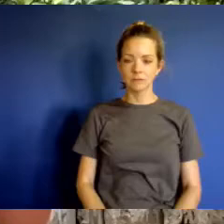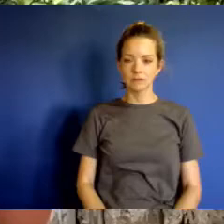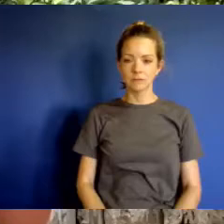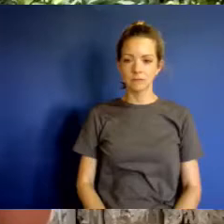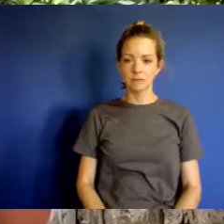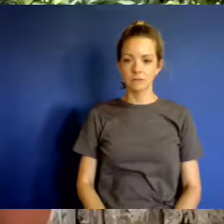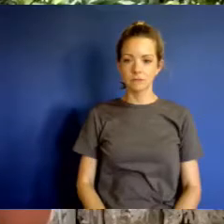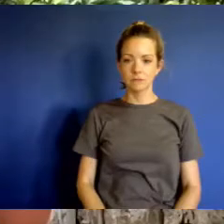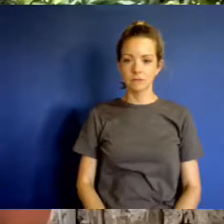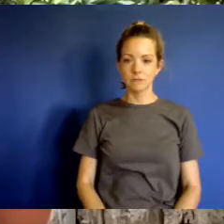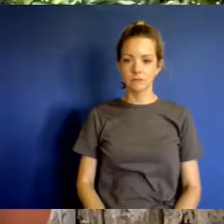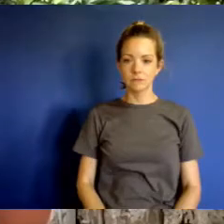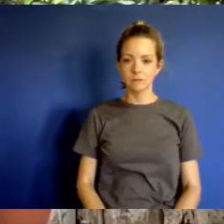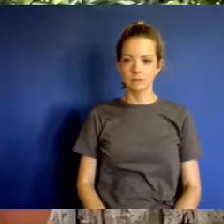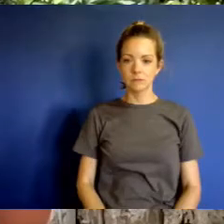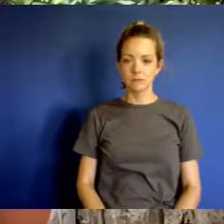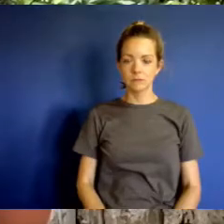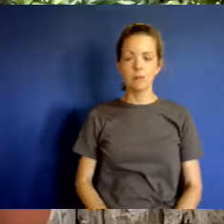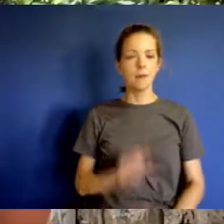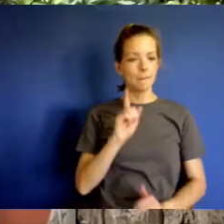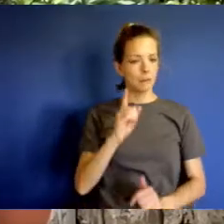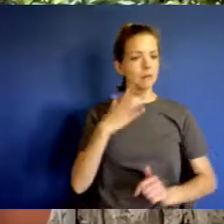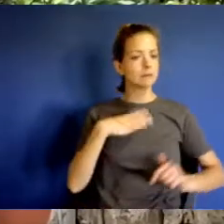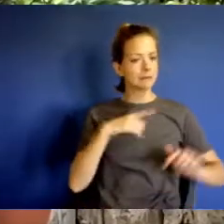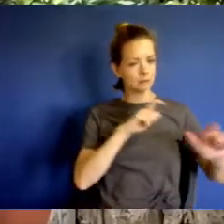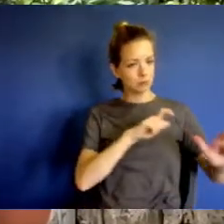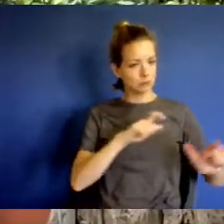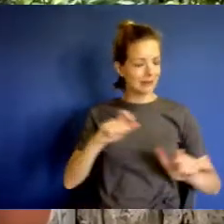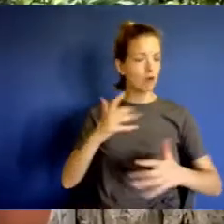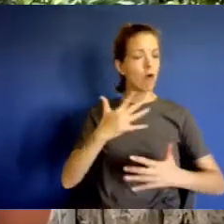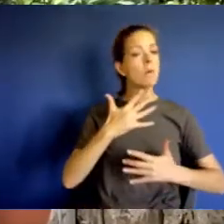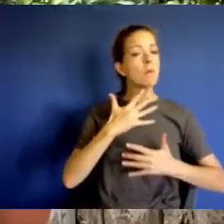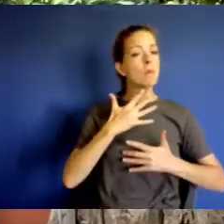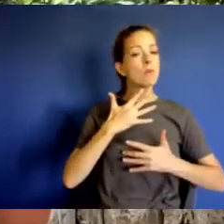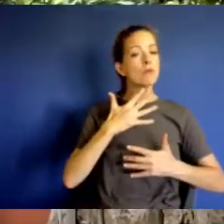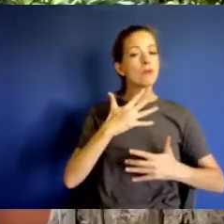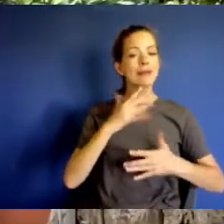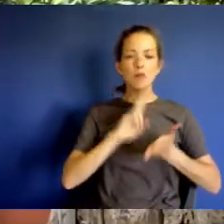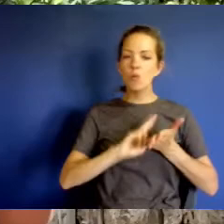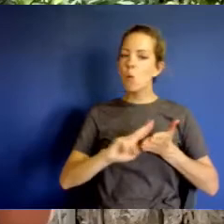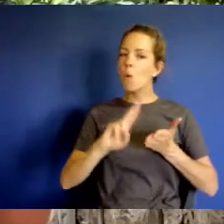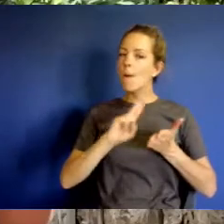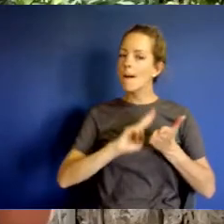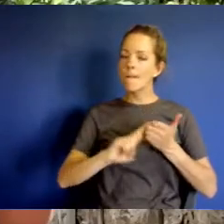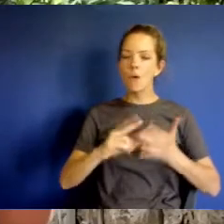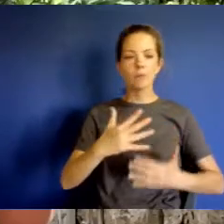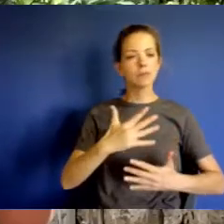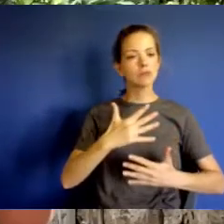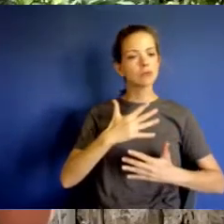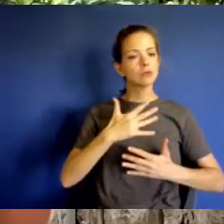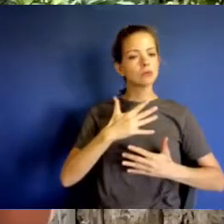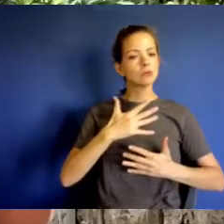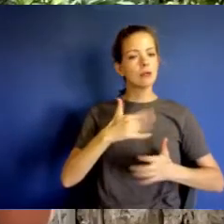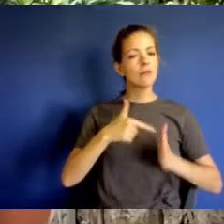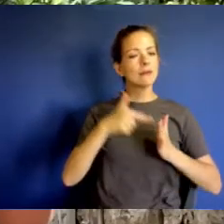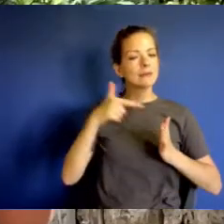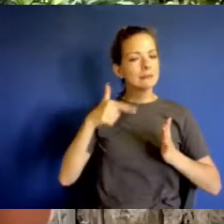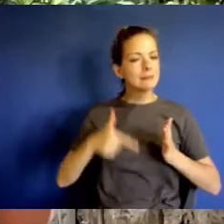But we're kind of in a place where we can breathe normally, breathe deeply.